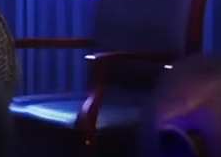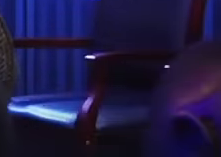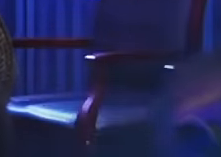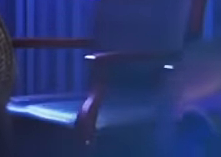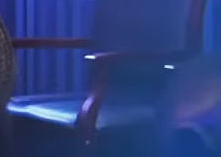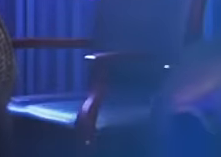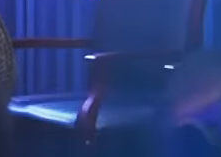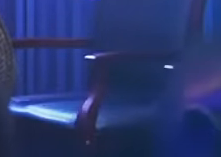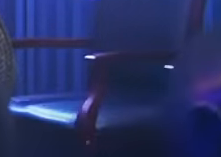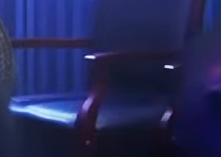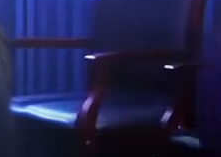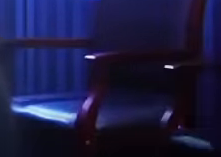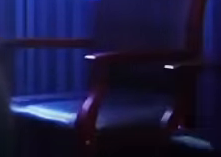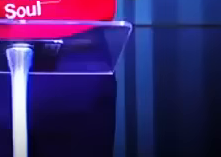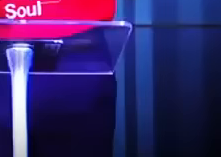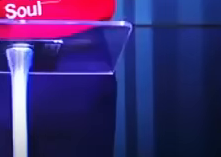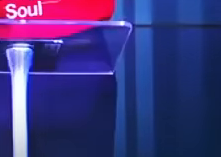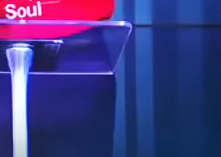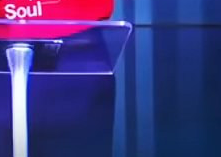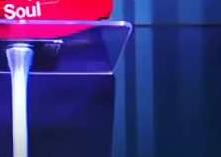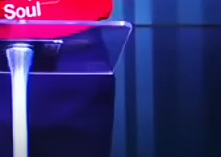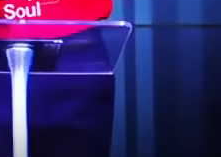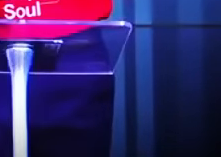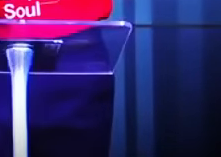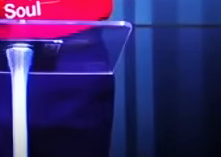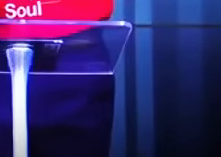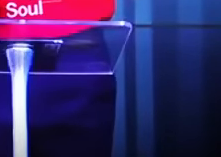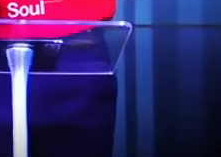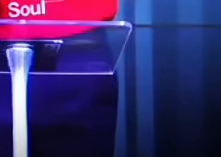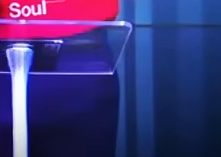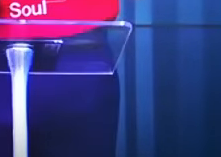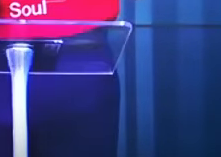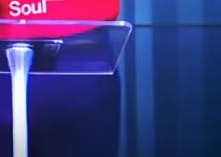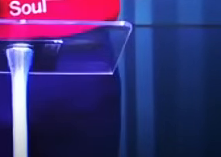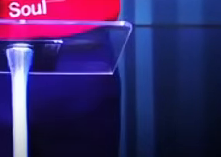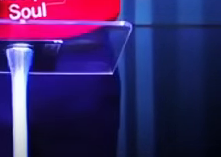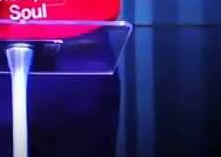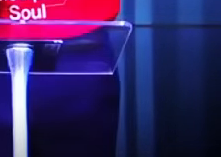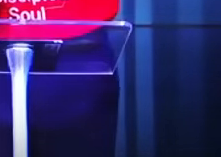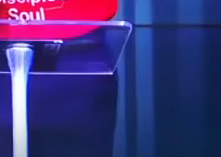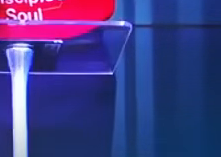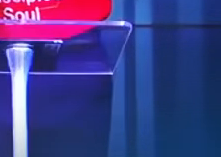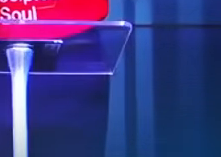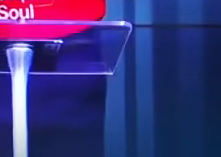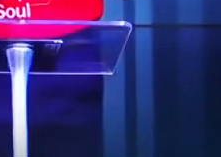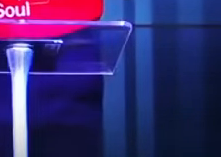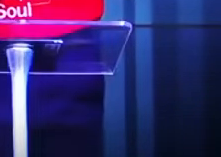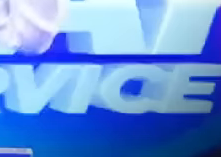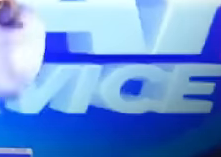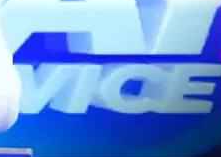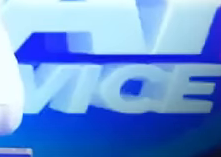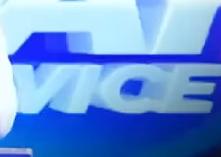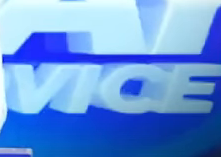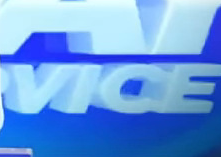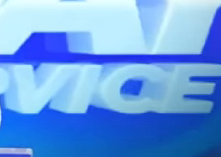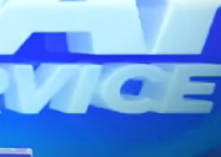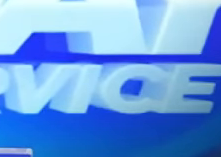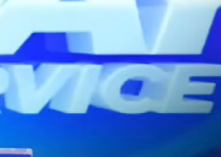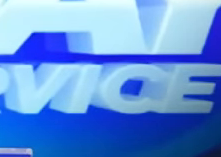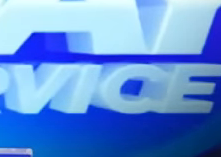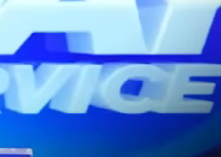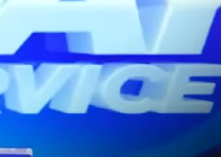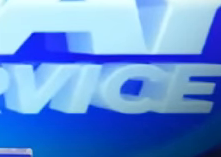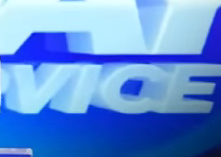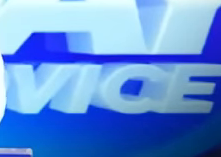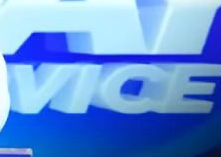See, God started and he actually wanted to finish Egypt to the extent that the whole world will know